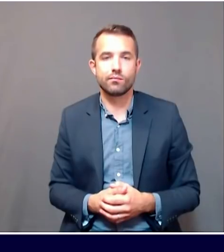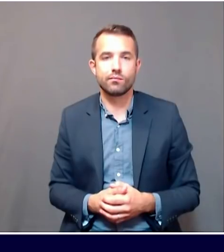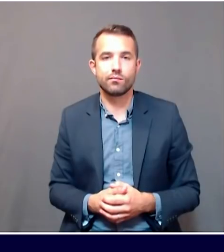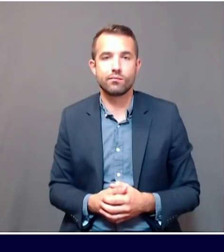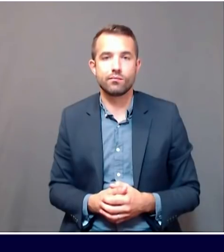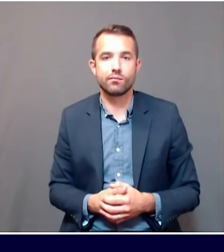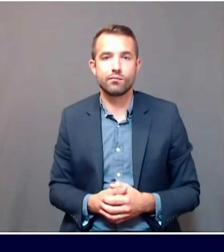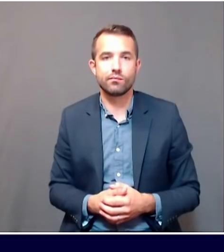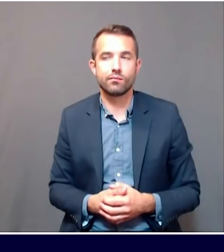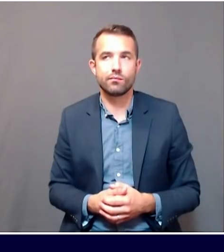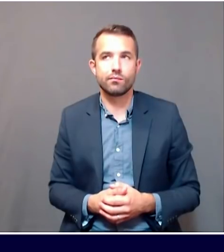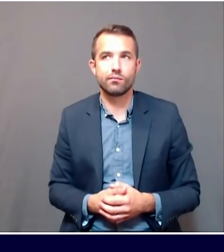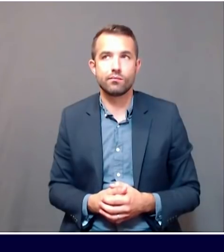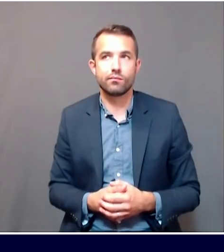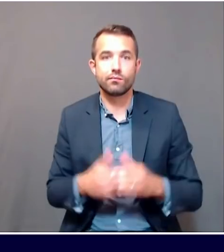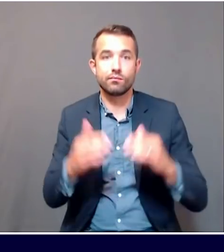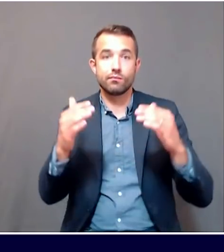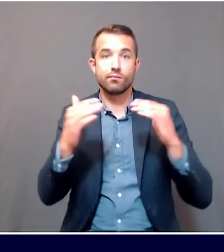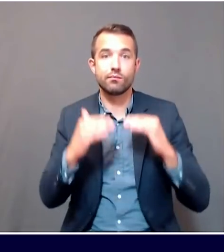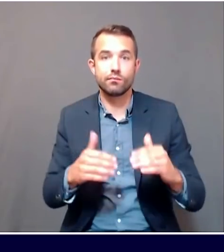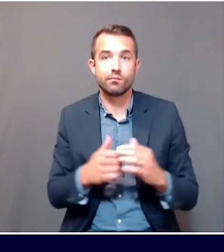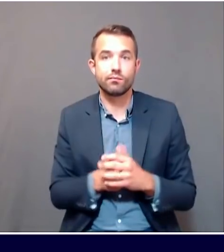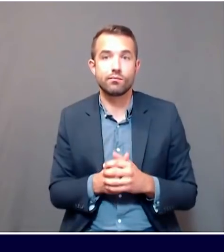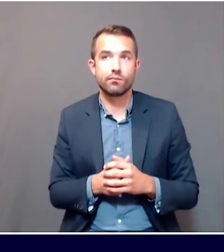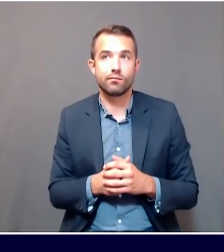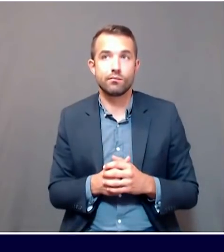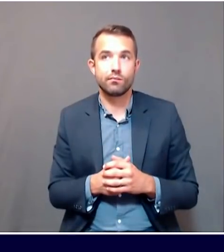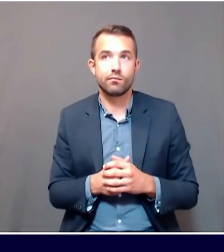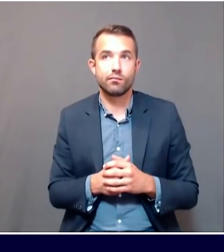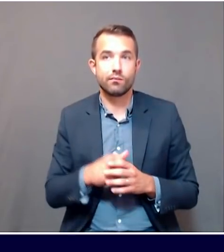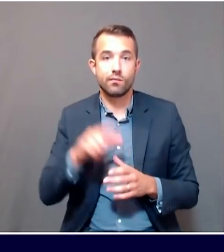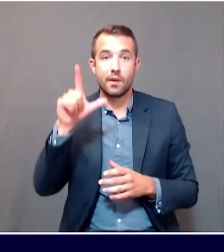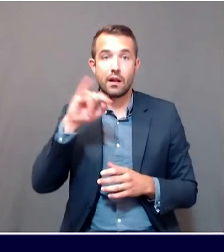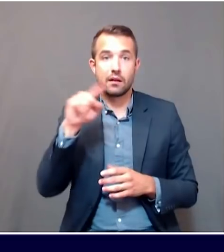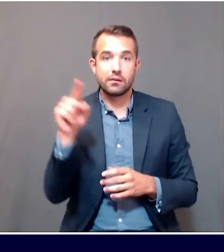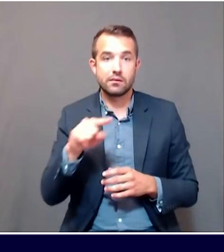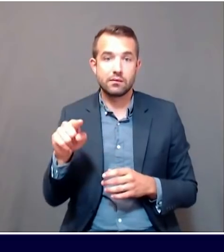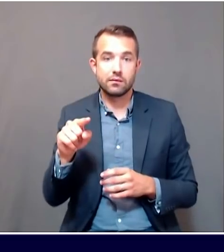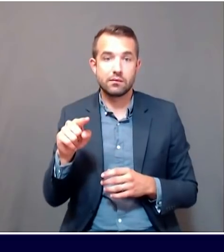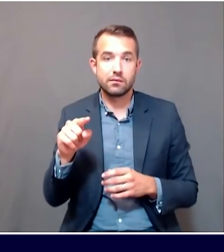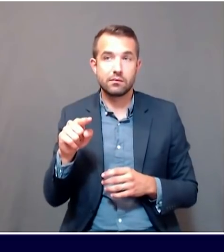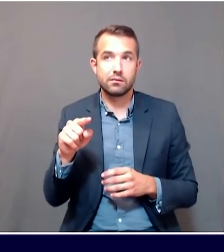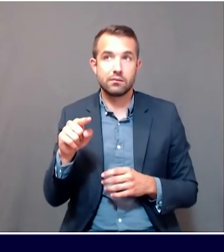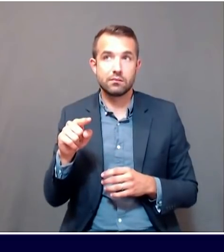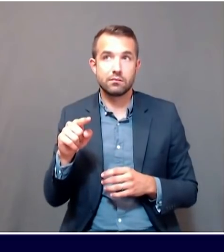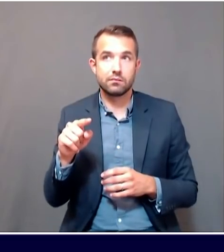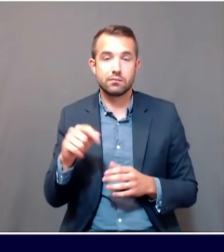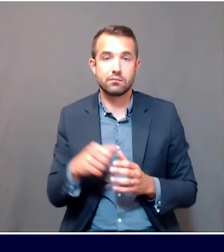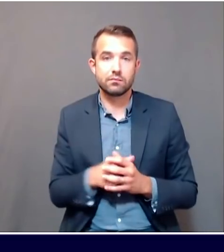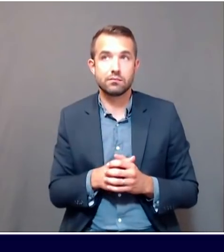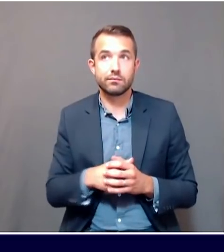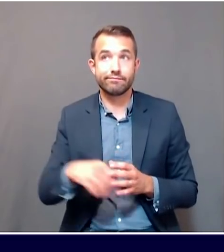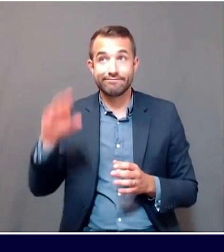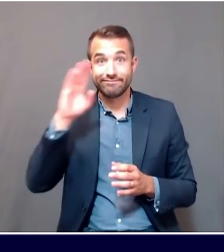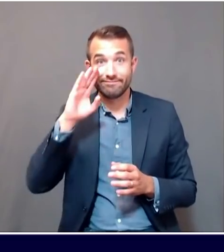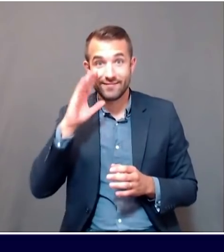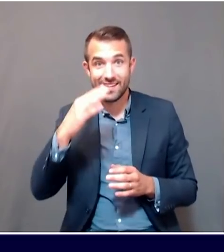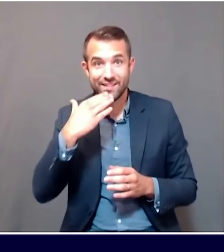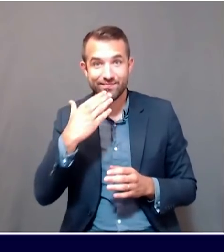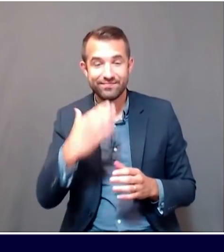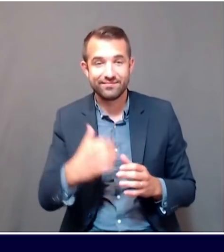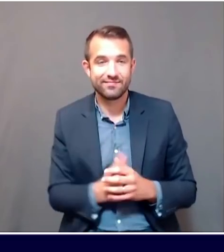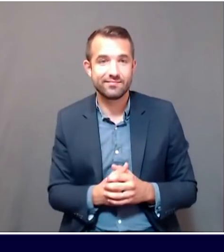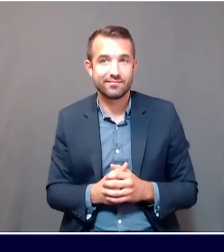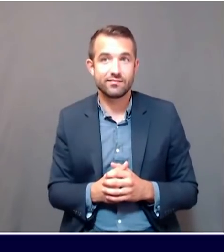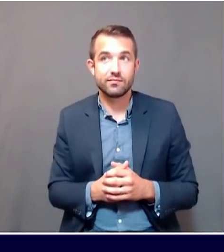I am going to turn next to Liz Graves. Thank you, Dr. Shah. Hi, I have a couple of questions. Some of them